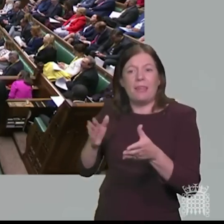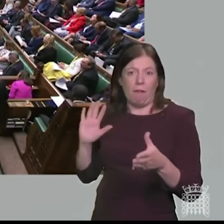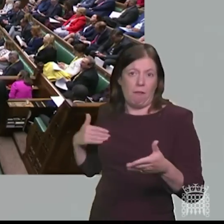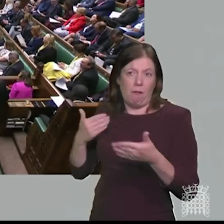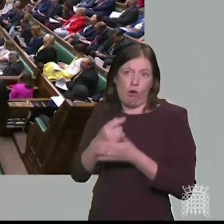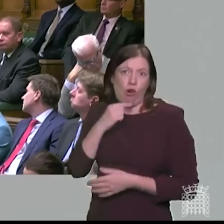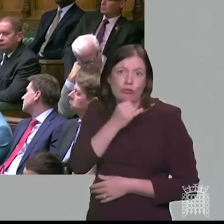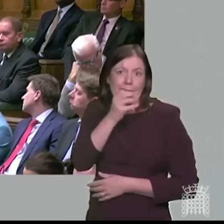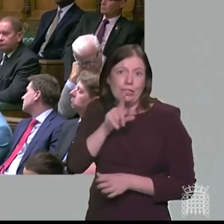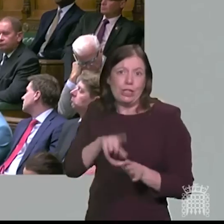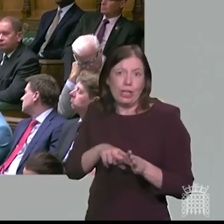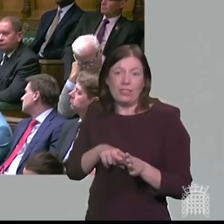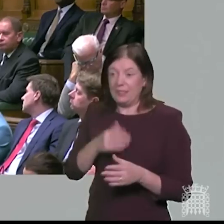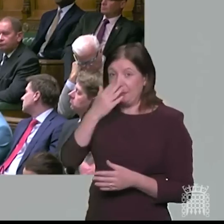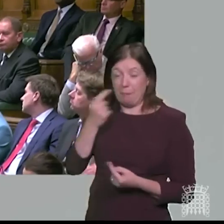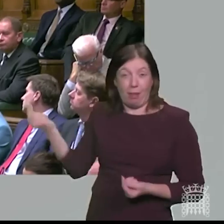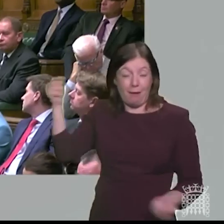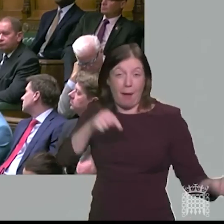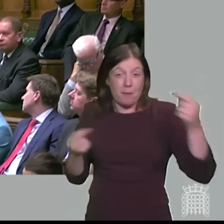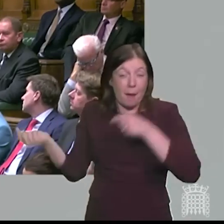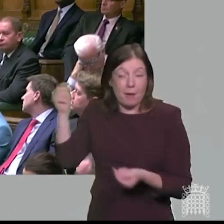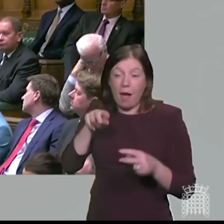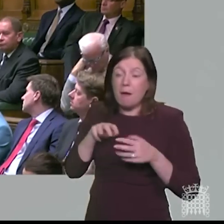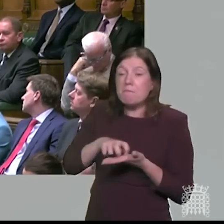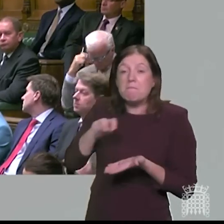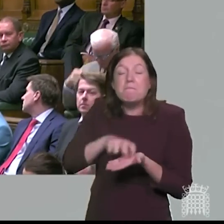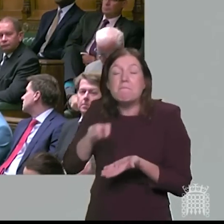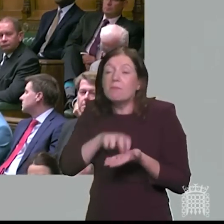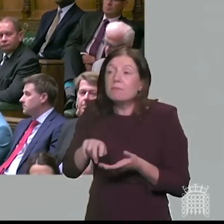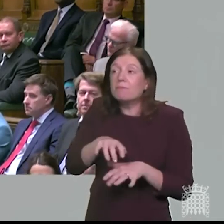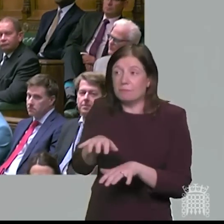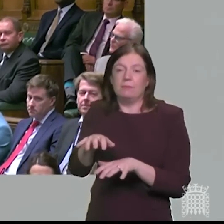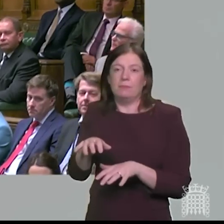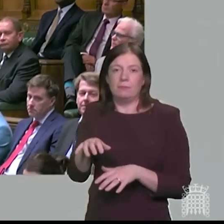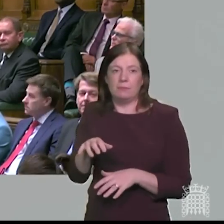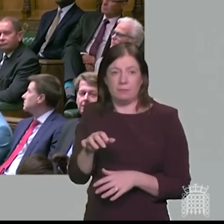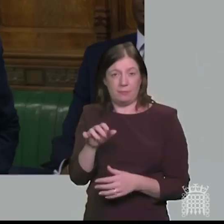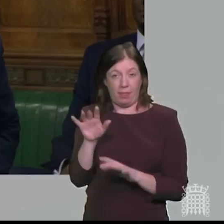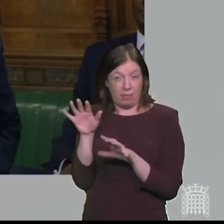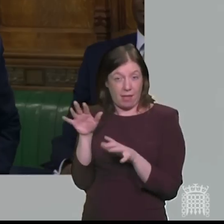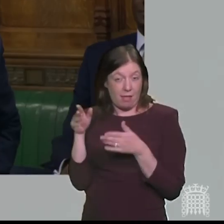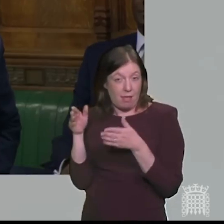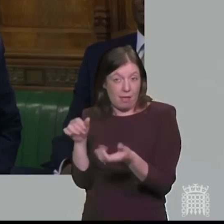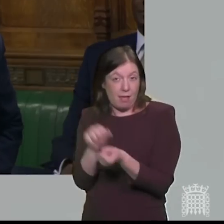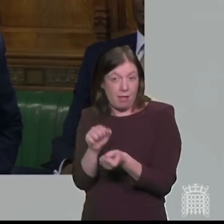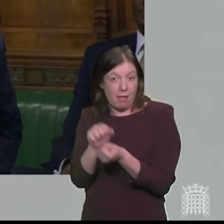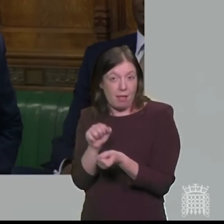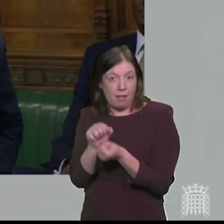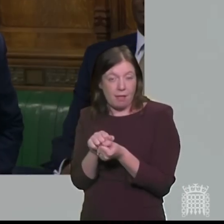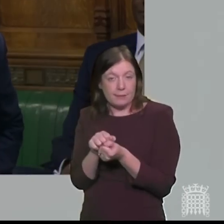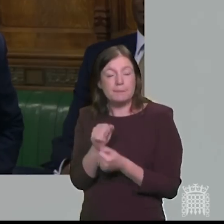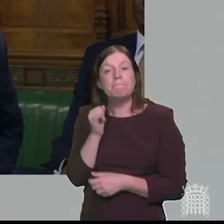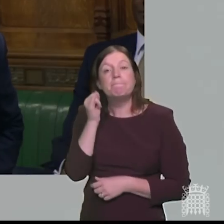visitor economy, welcoming visitors from far and wide, including Chorley, Mr. Speaker. It stood the tests of time, except for